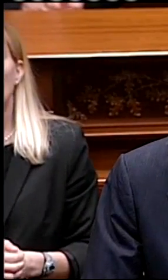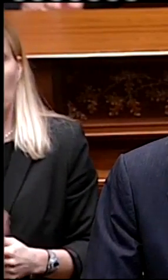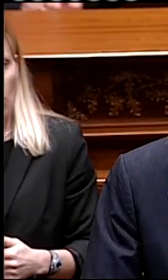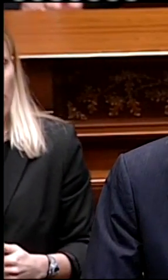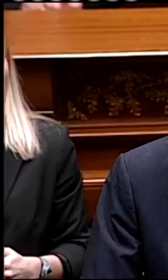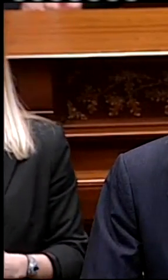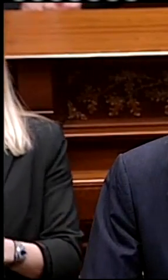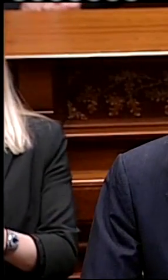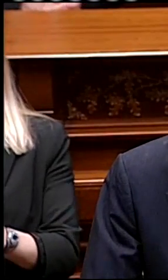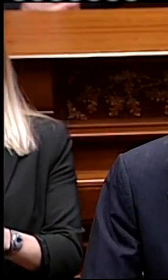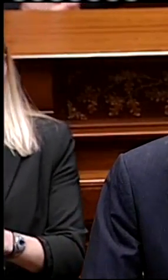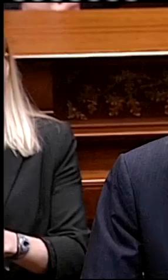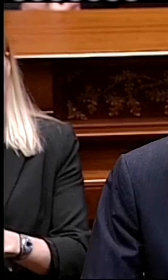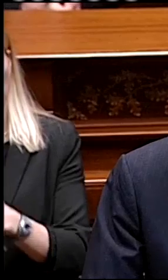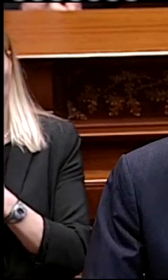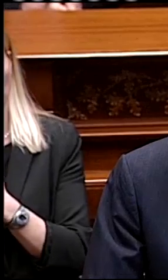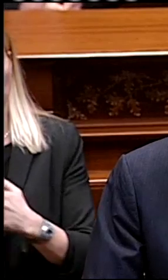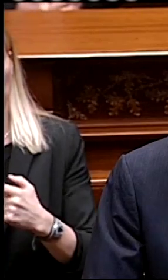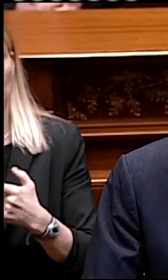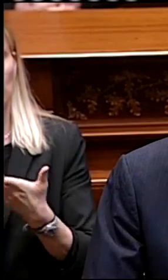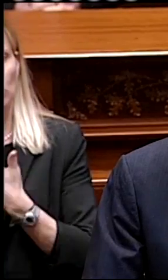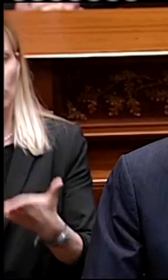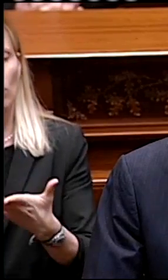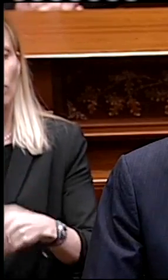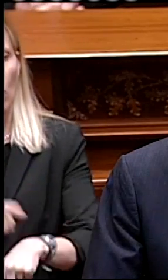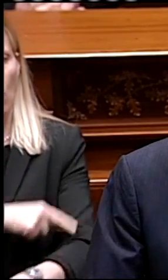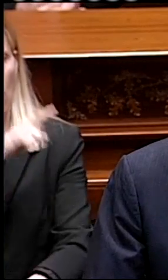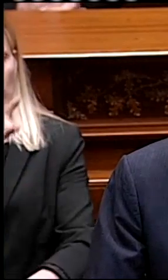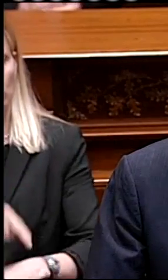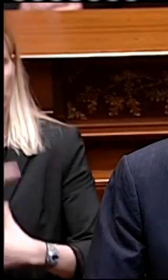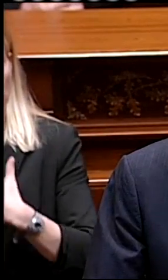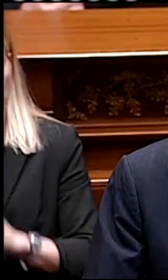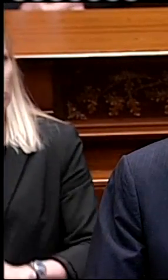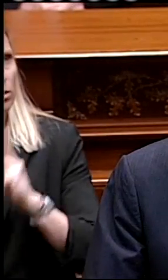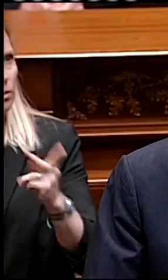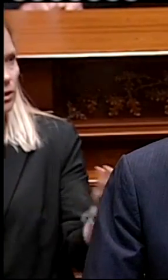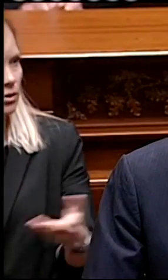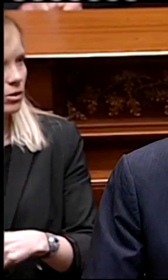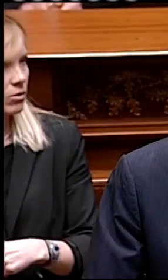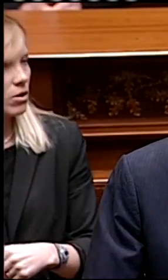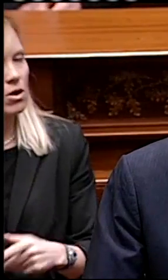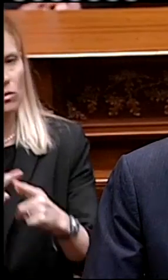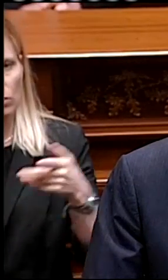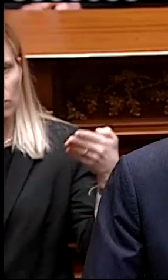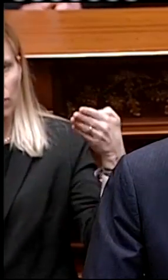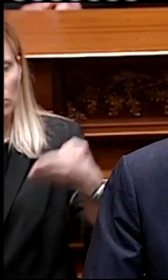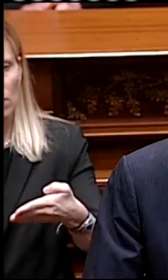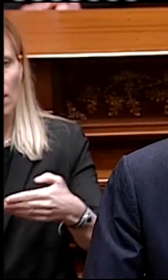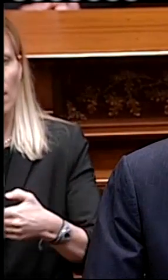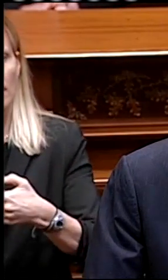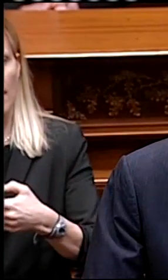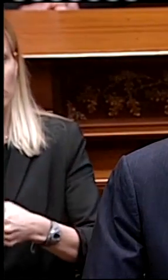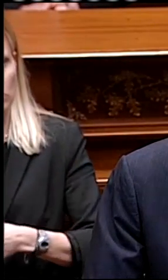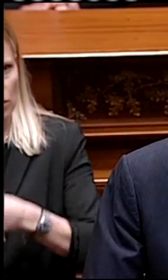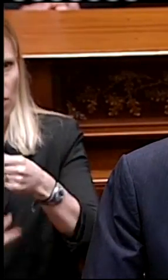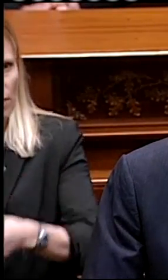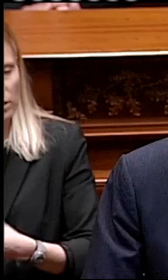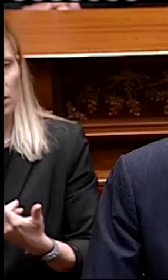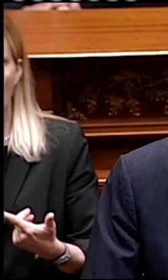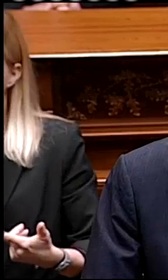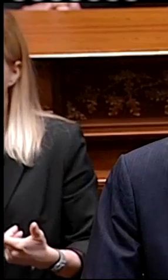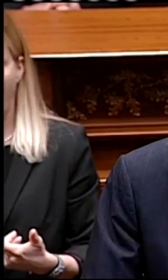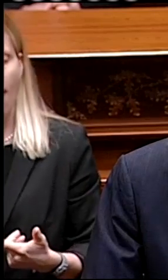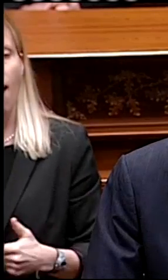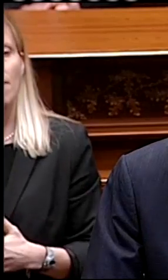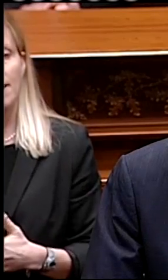moral duty to serve the long-term interests of the people of Illinois, to focus on the next generation, not